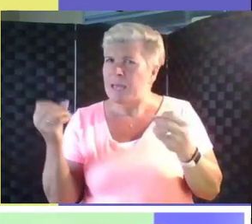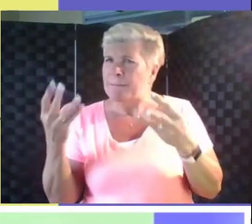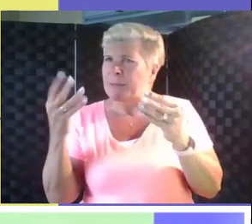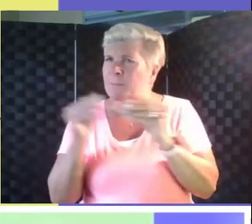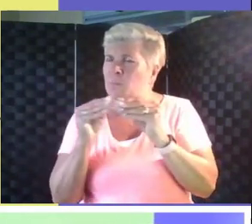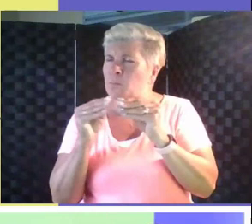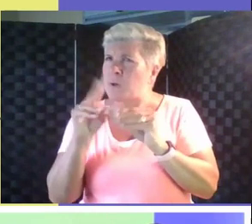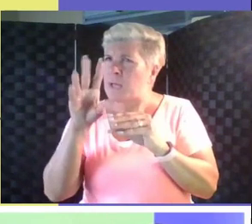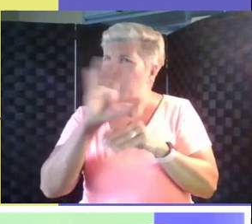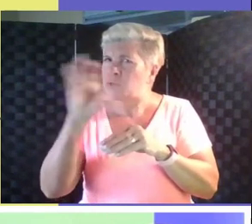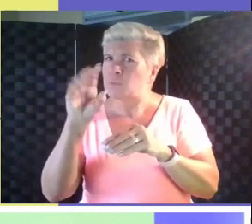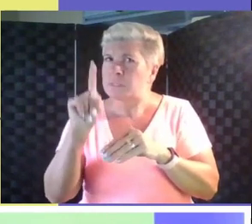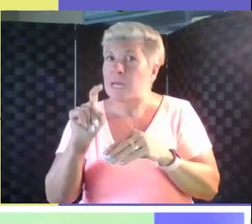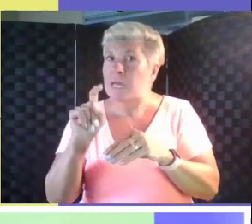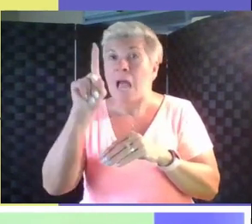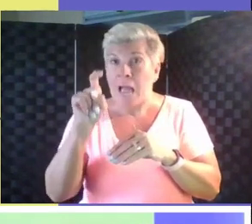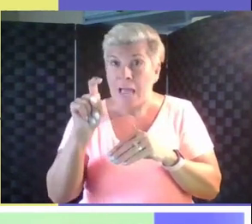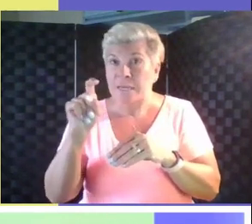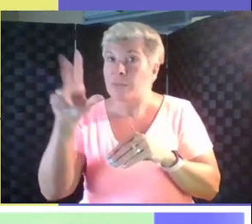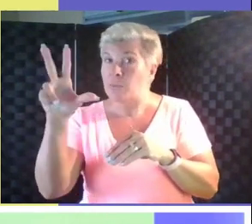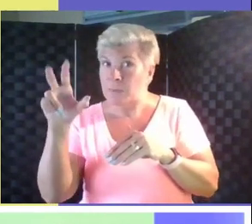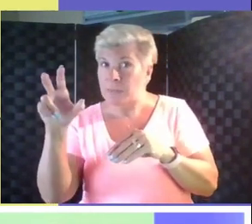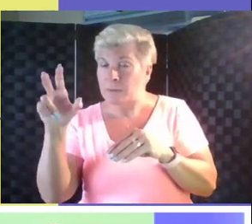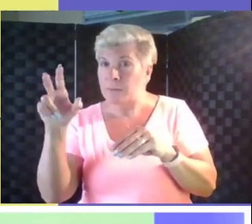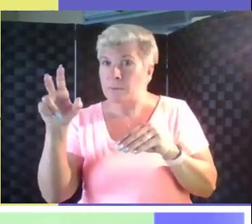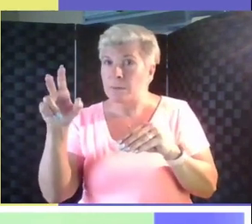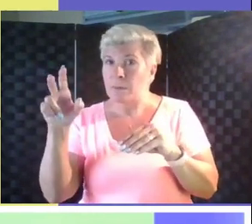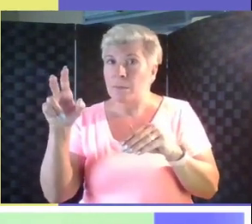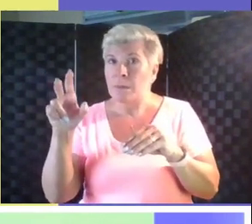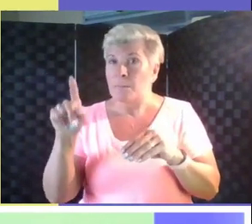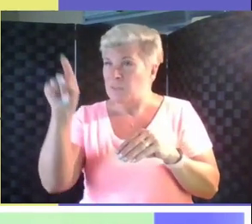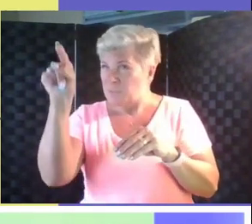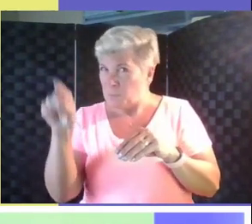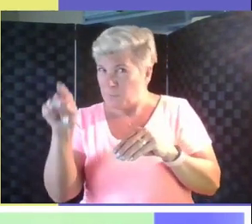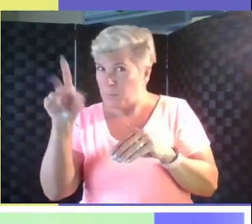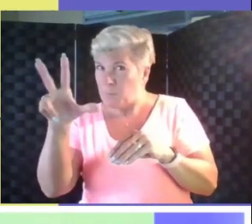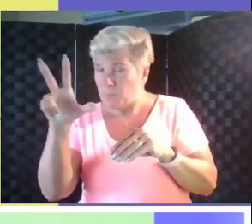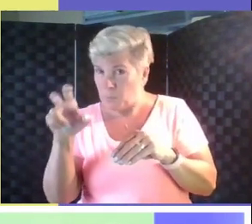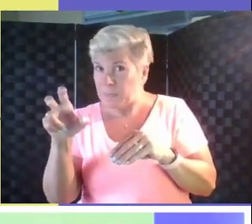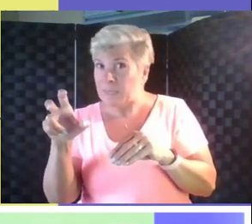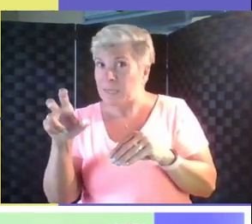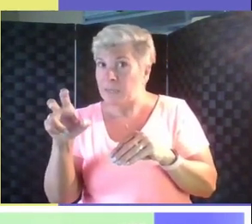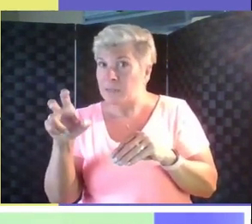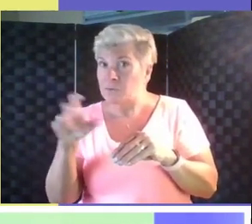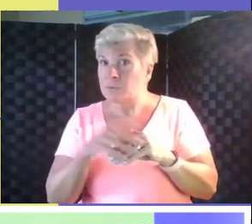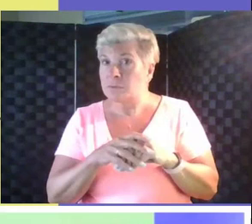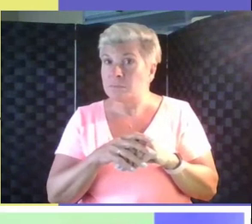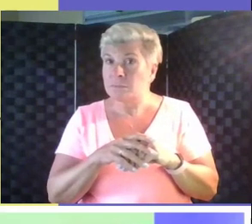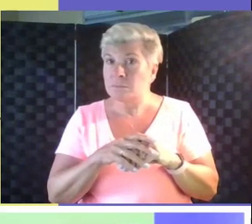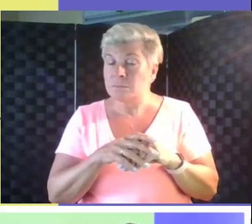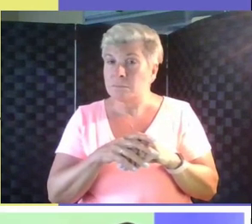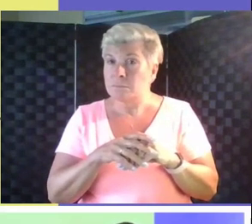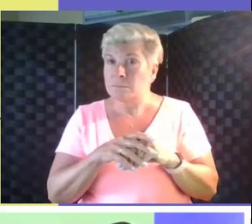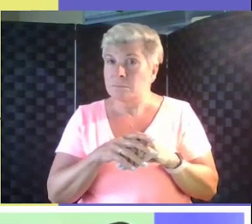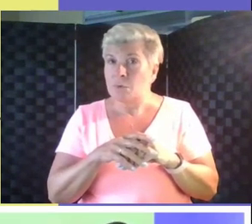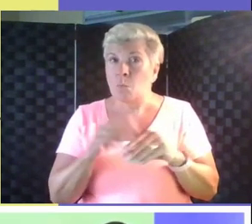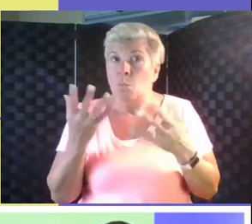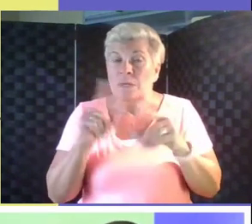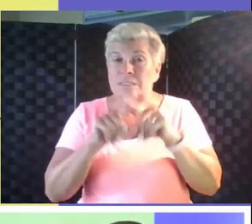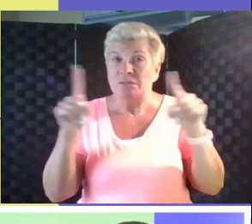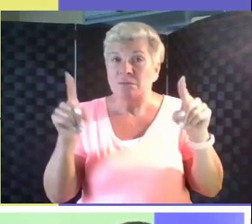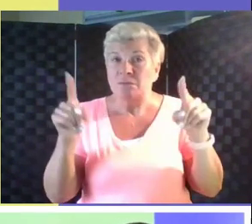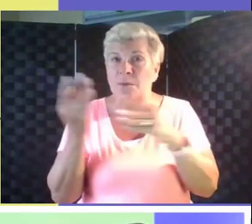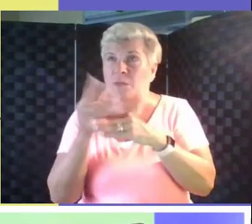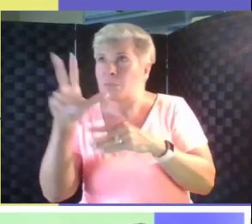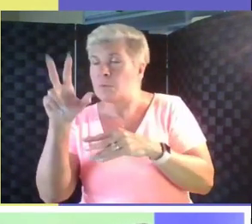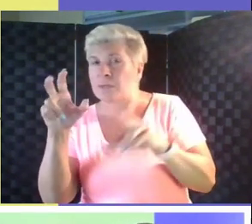need? Yeah, I need 300. So I'm going to come all the way over here and I'm going to put the number 300. What's the difference